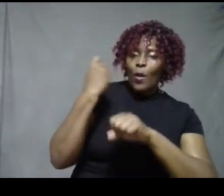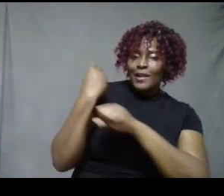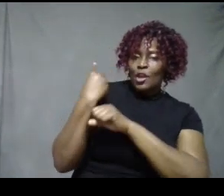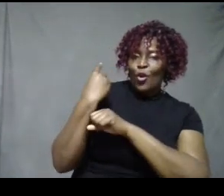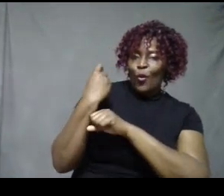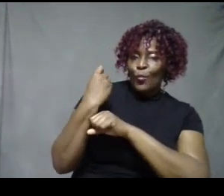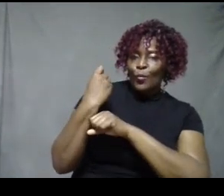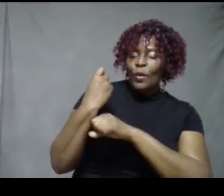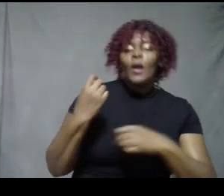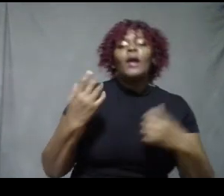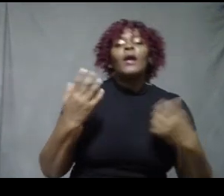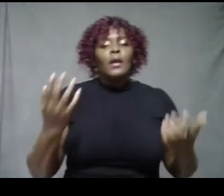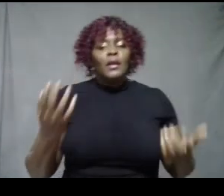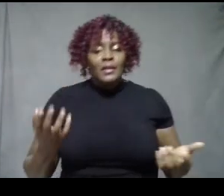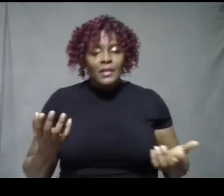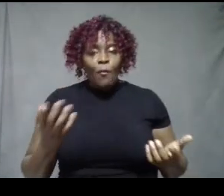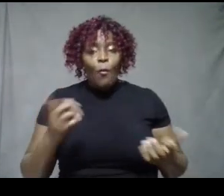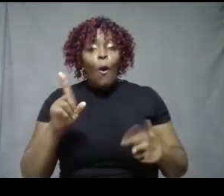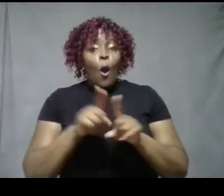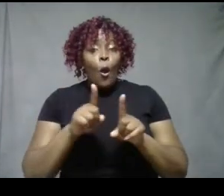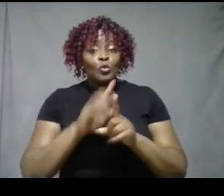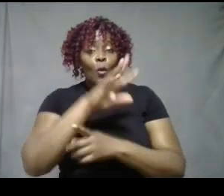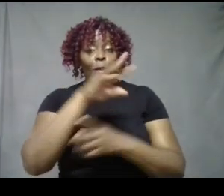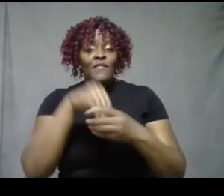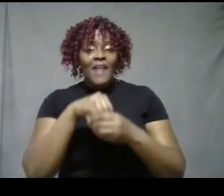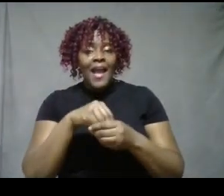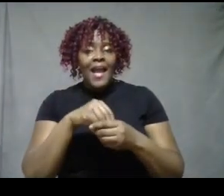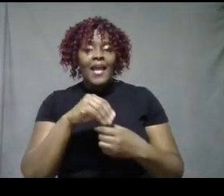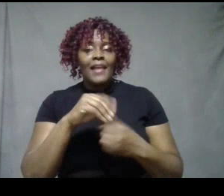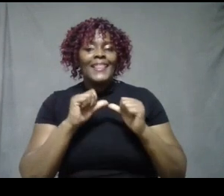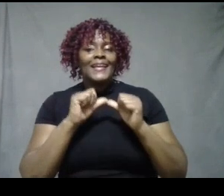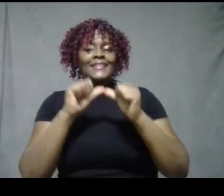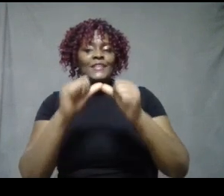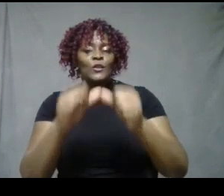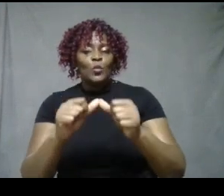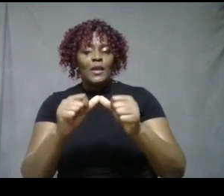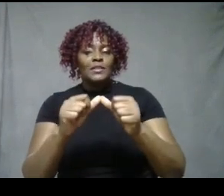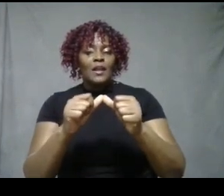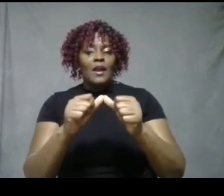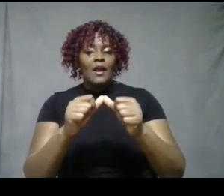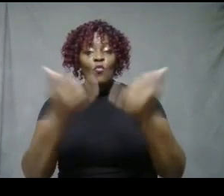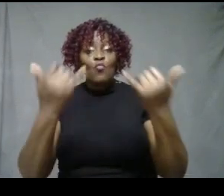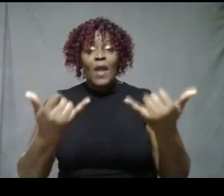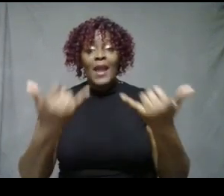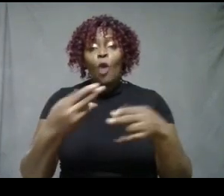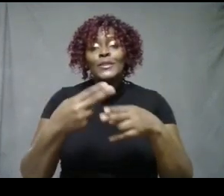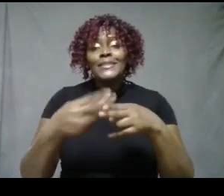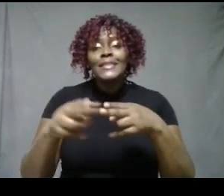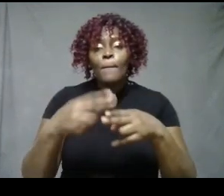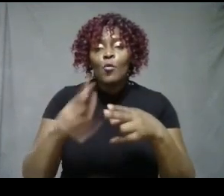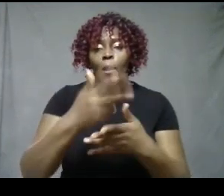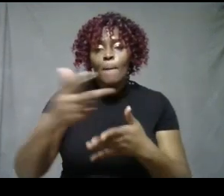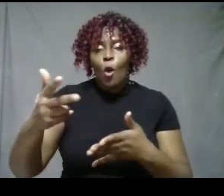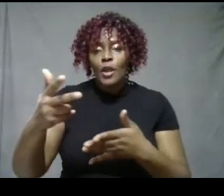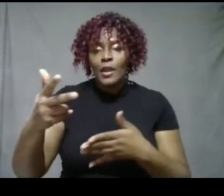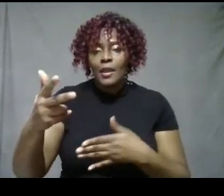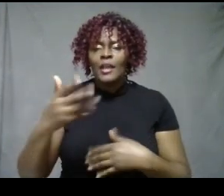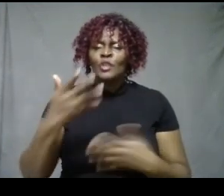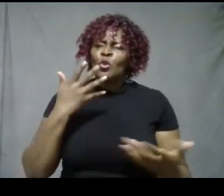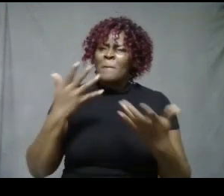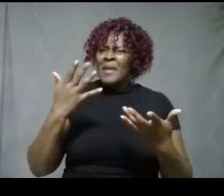It will also provide for the continuation of the existing temporary parking. You may recall, actually,